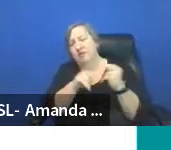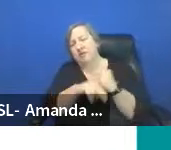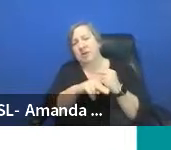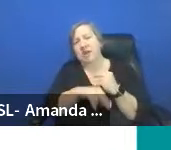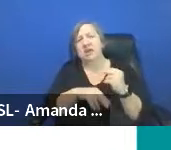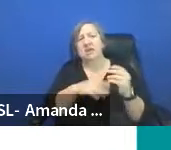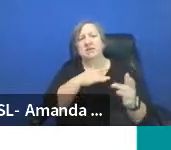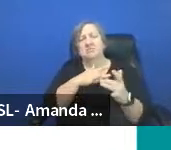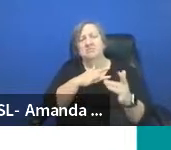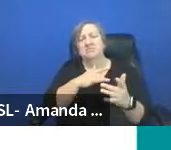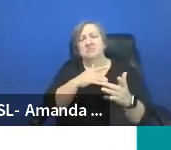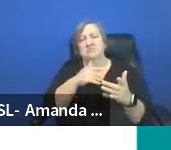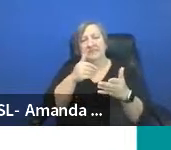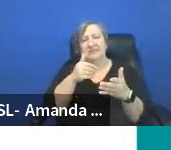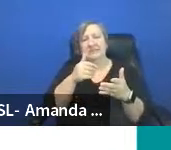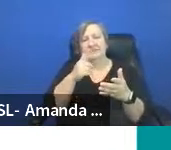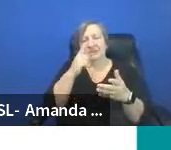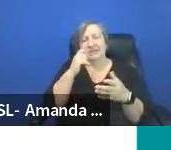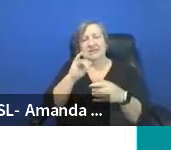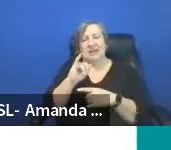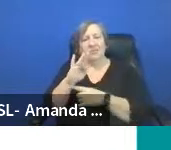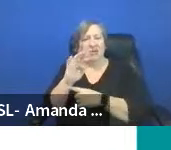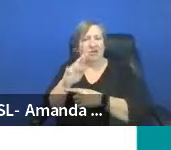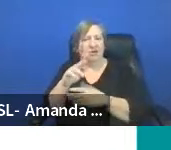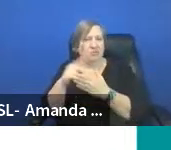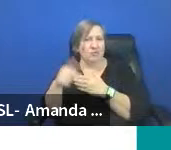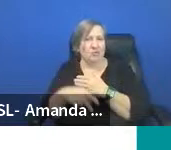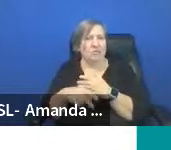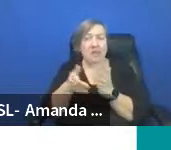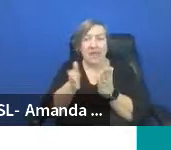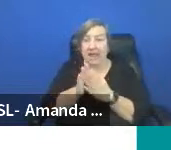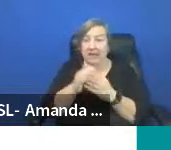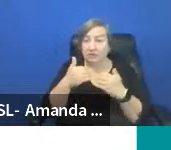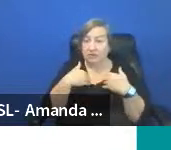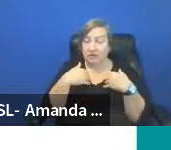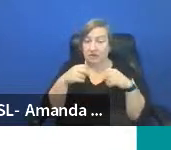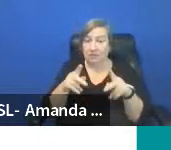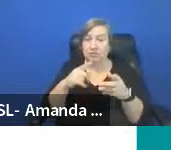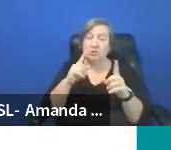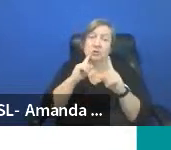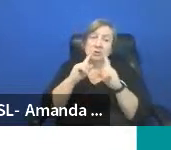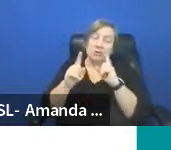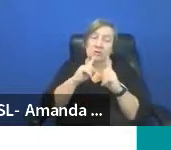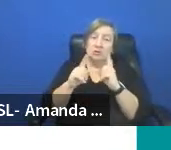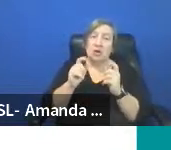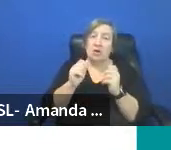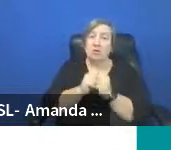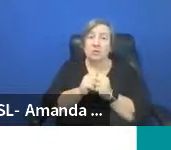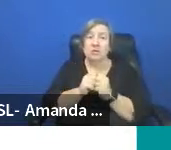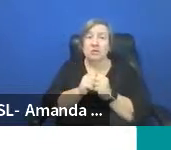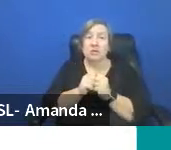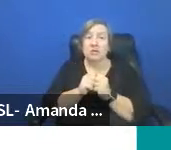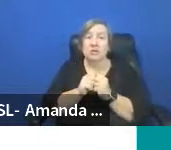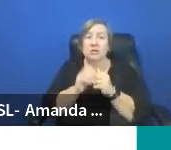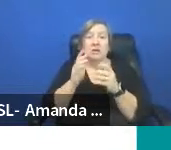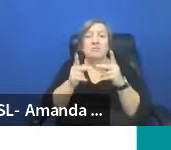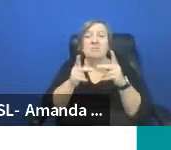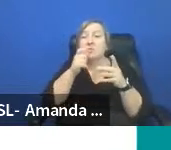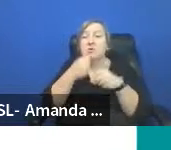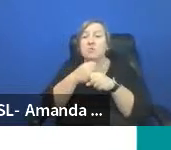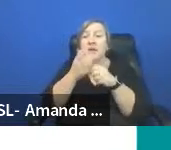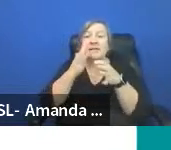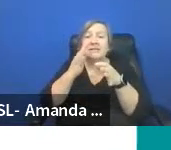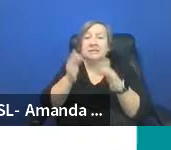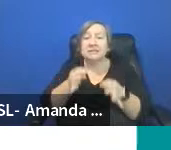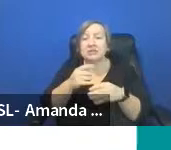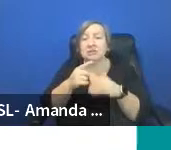program. And they have asked to have an opportunity to talk to decision makers around